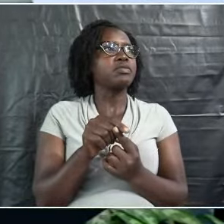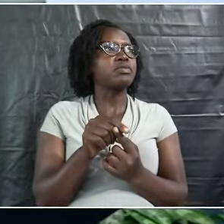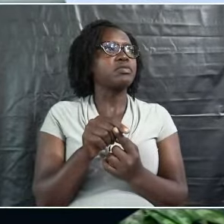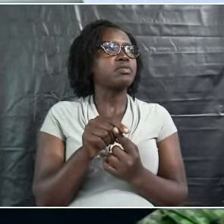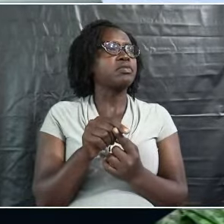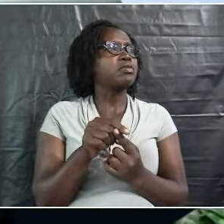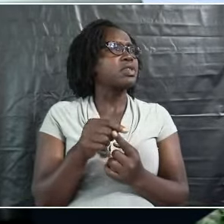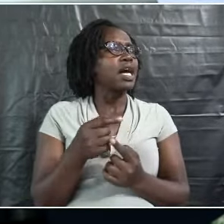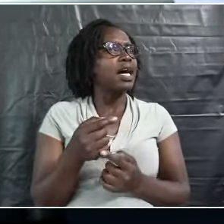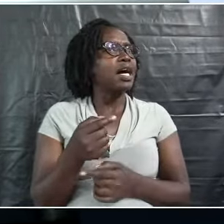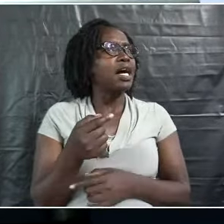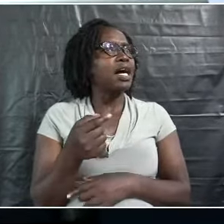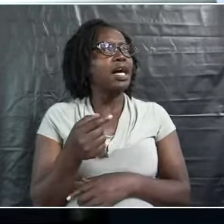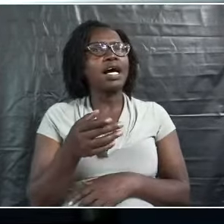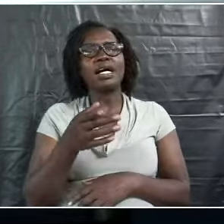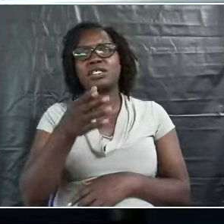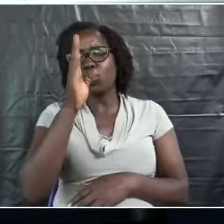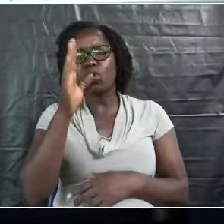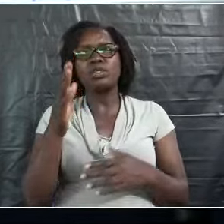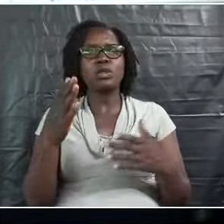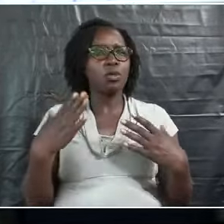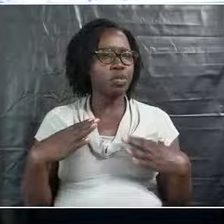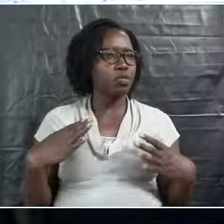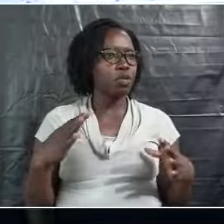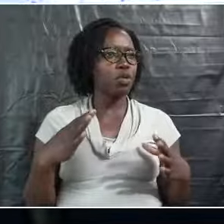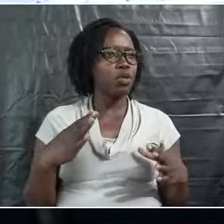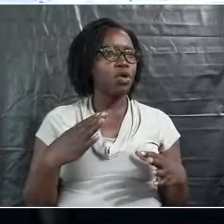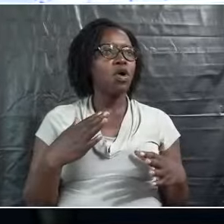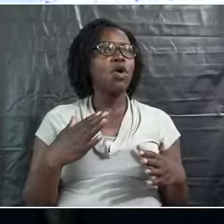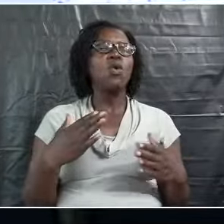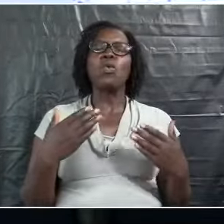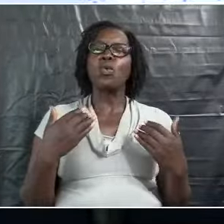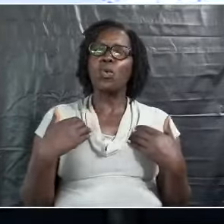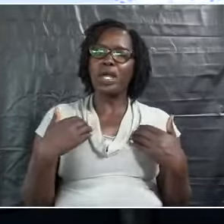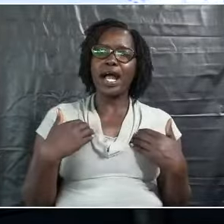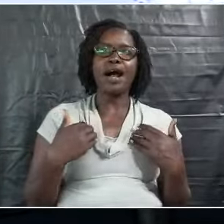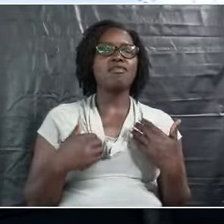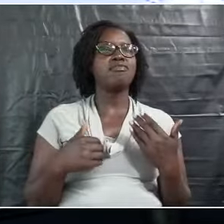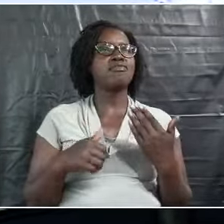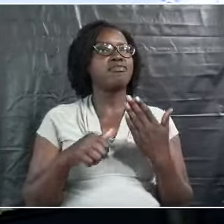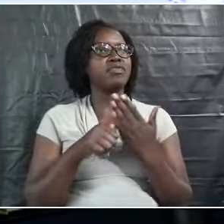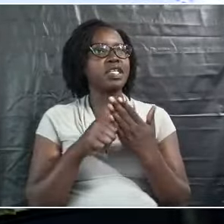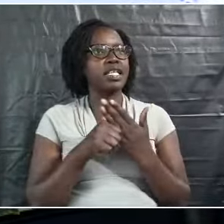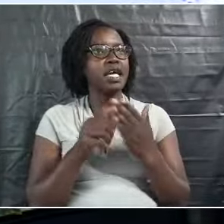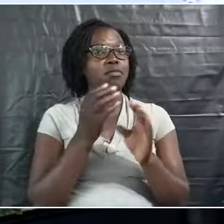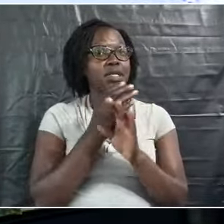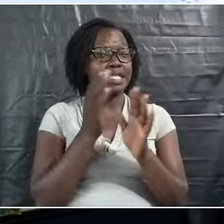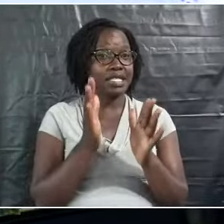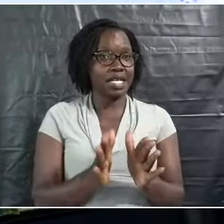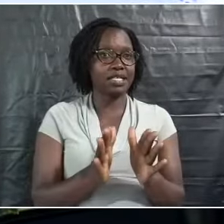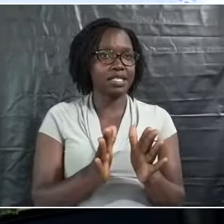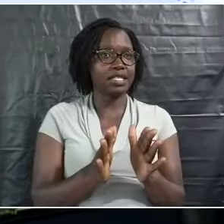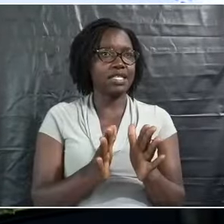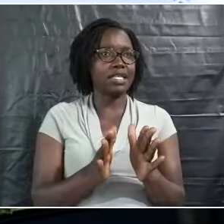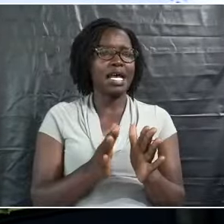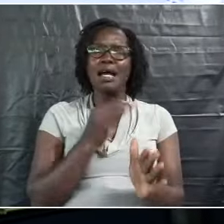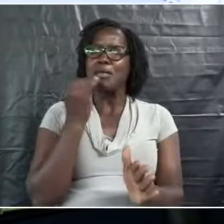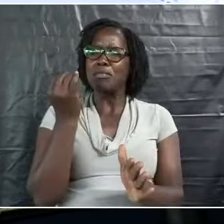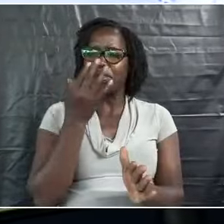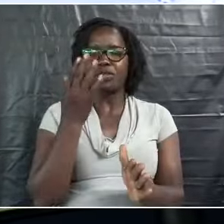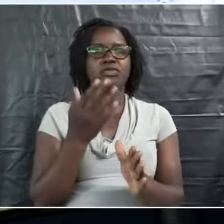as God's people, we wear the name Christian, a beautiful